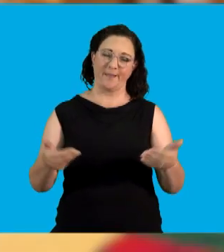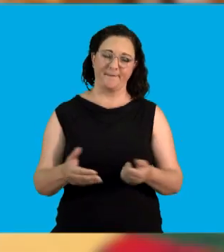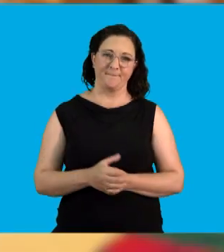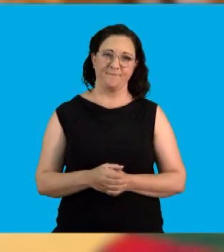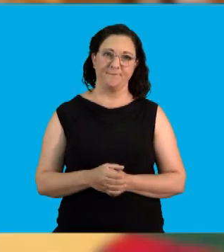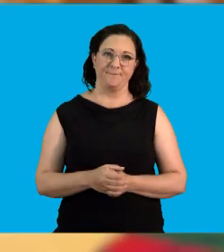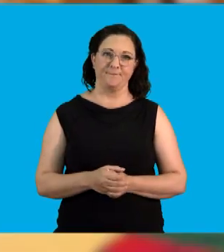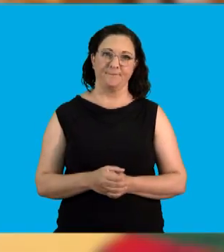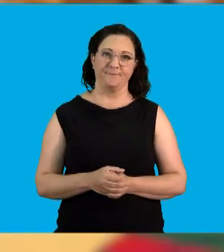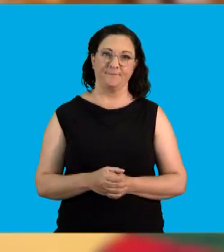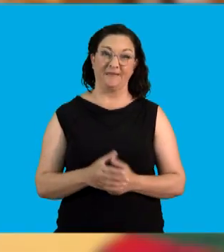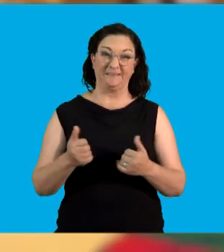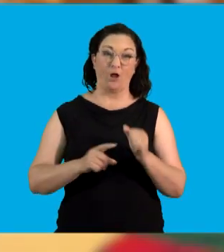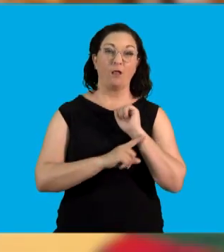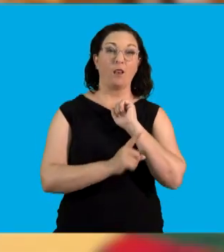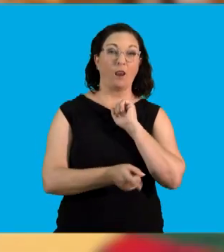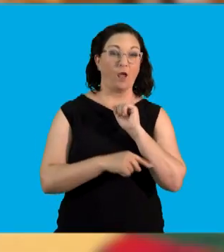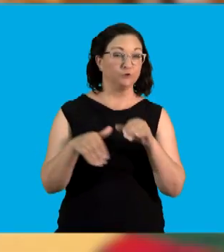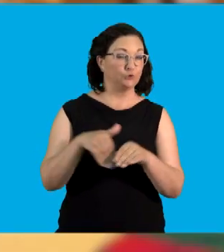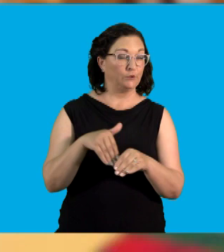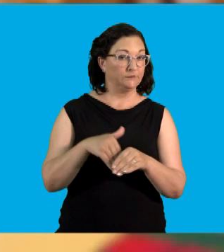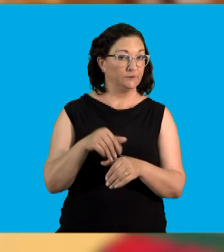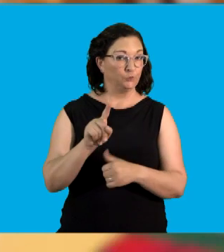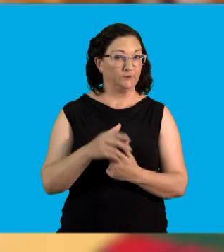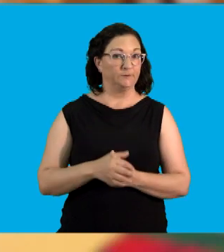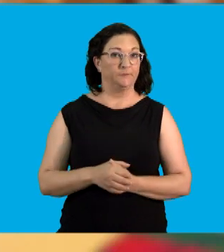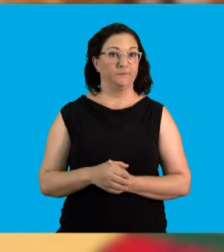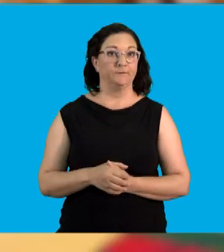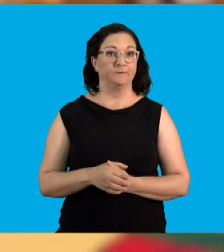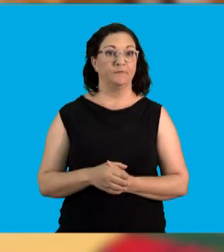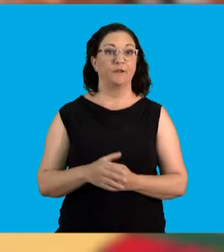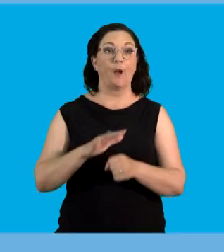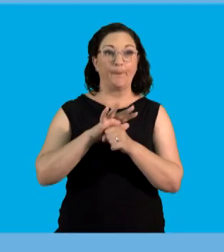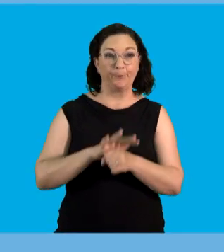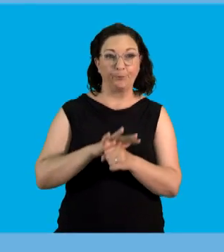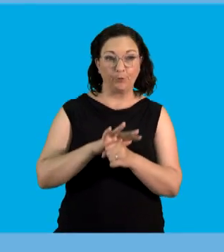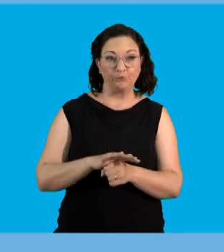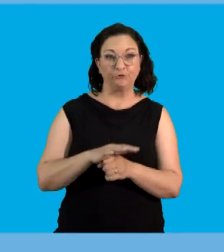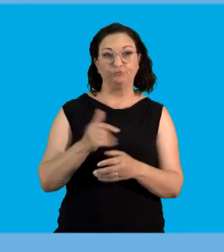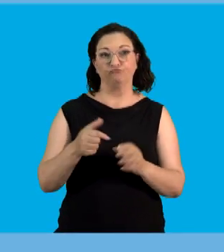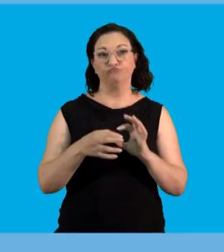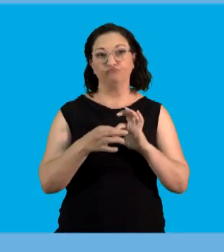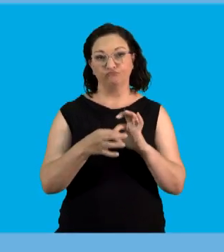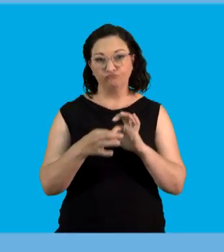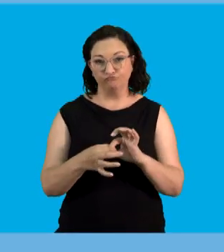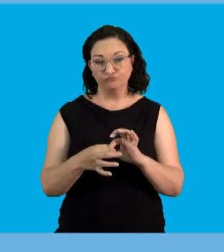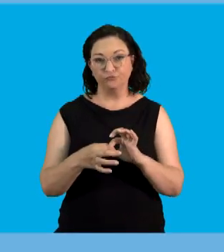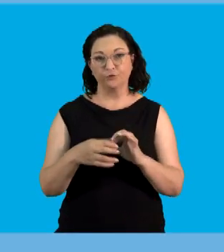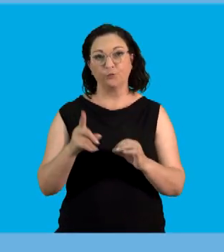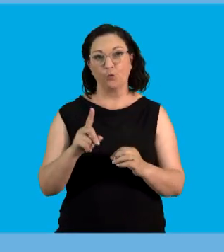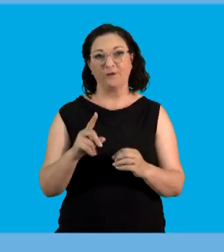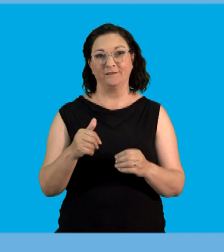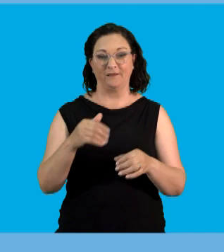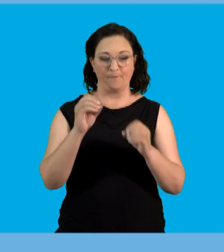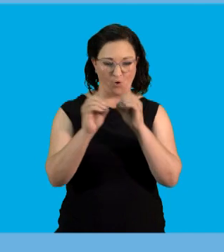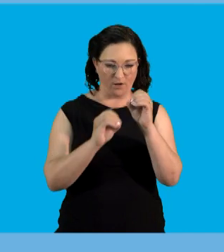Welcome back, learners. Now jumping on to our last concept of this lesson, we are going to be looking at pressure and the relationship between pressure